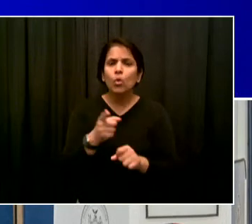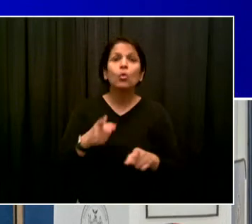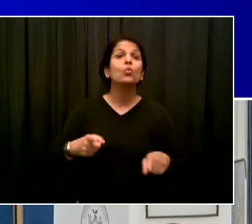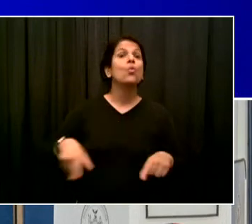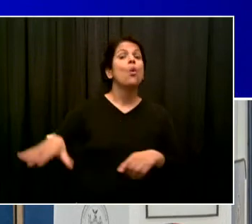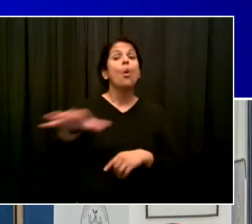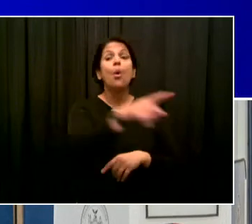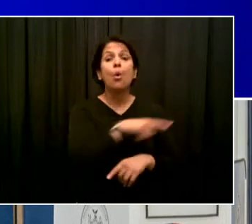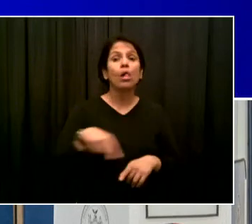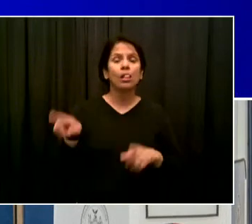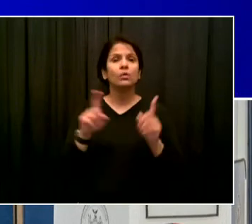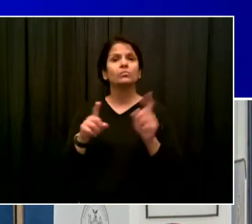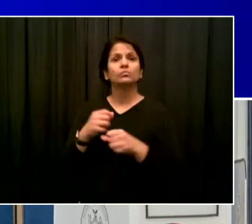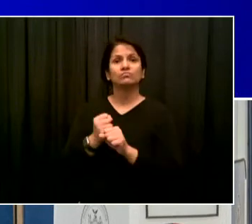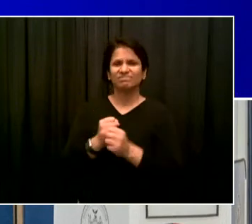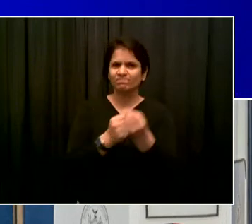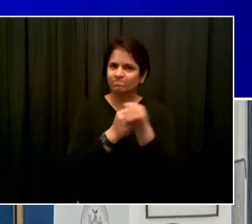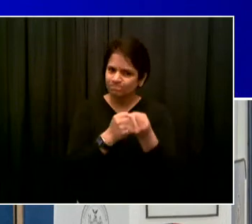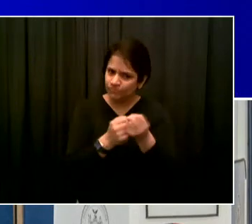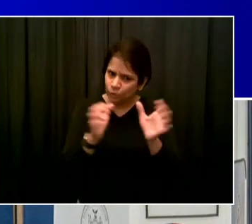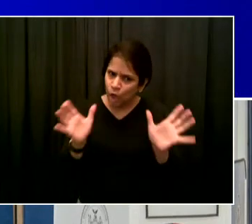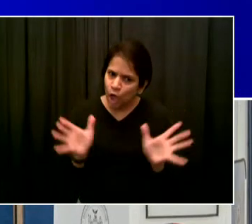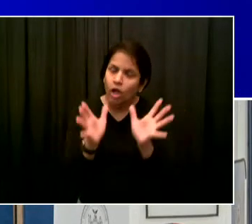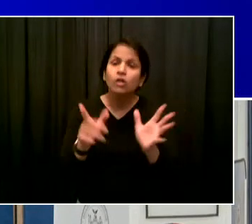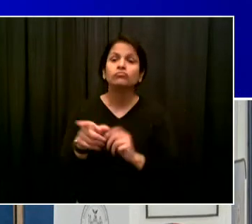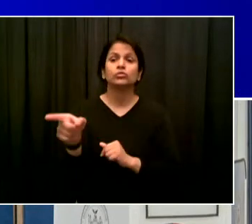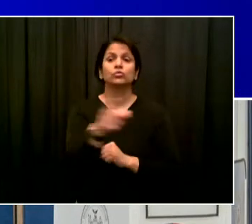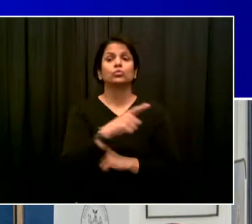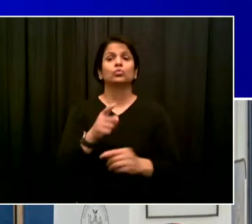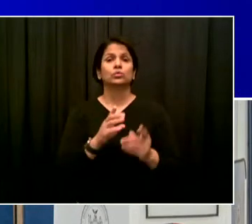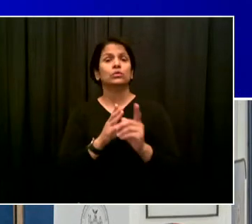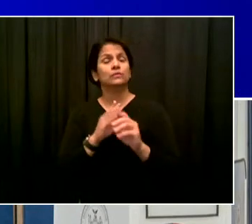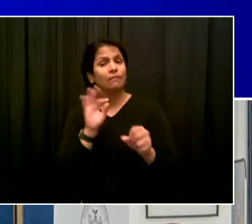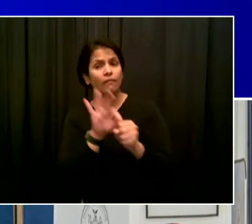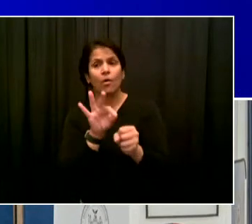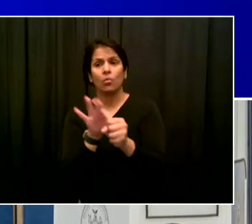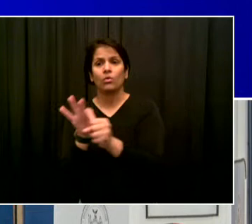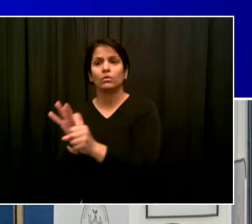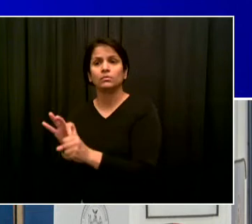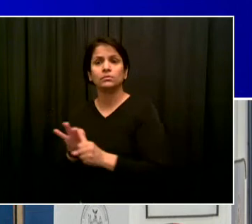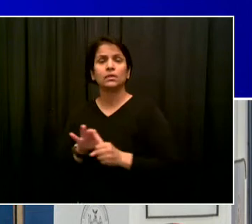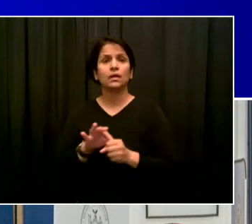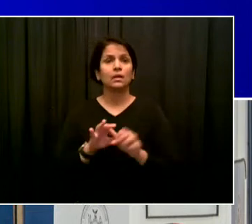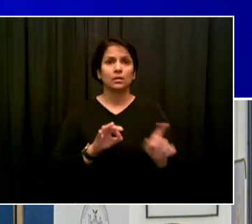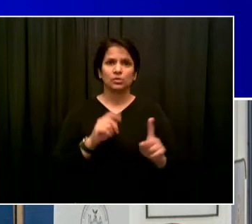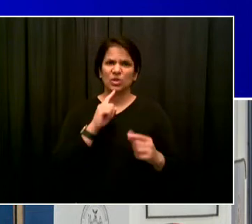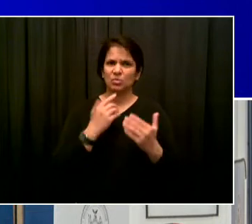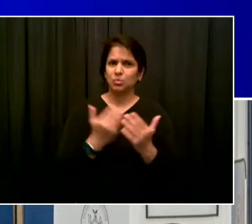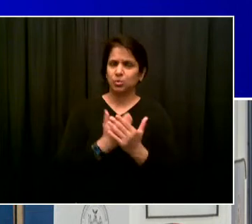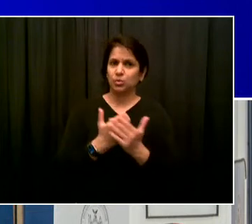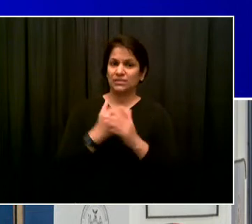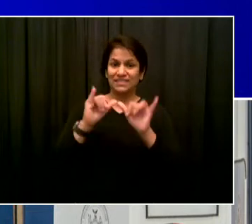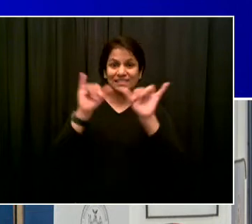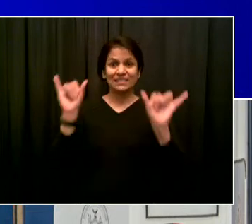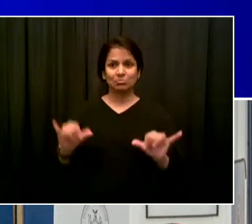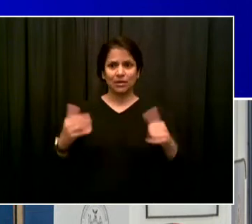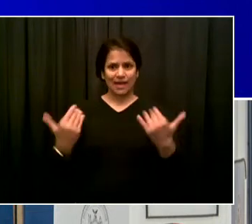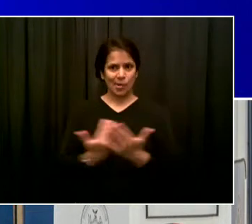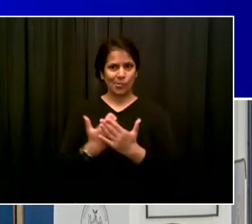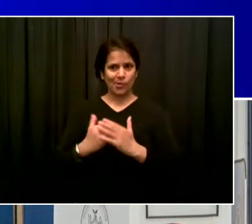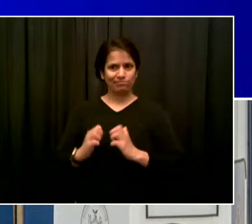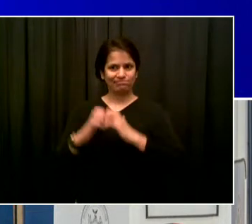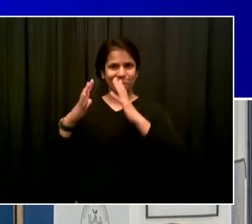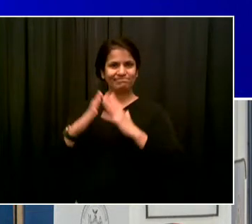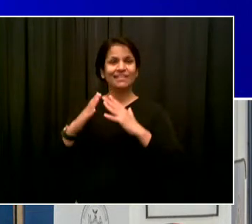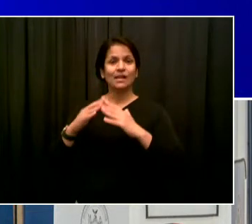voting in a way they never have before. And that's particularly crucial that we address the issue of educating people, helping